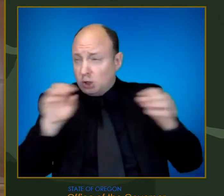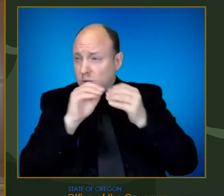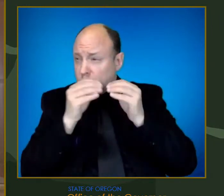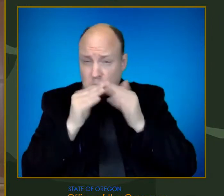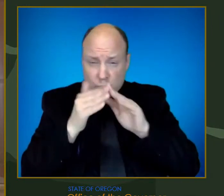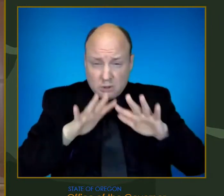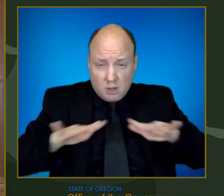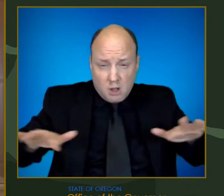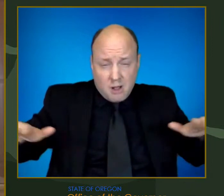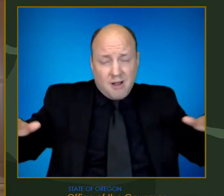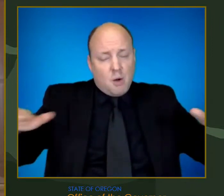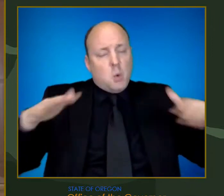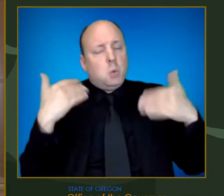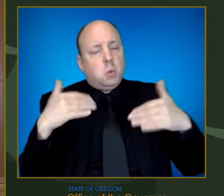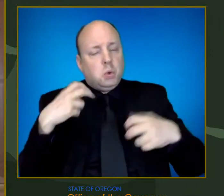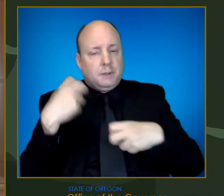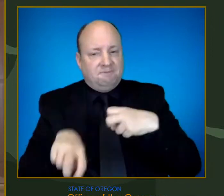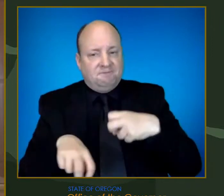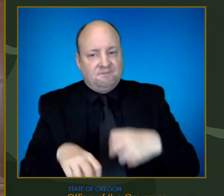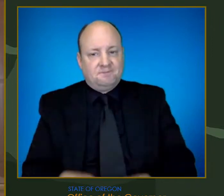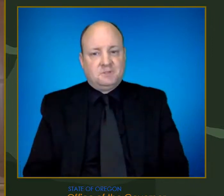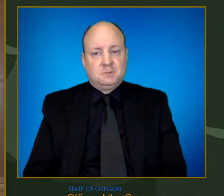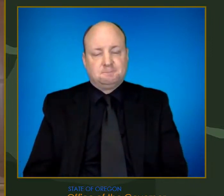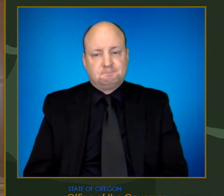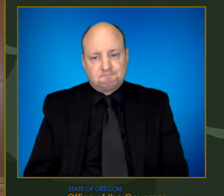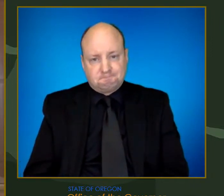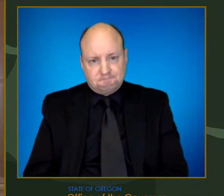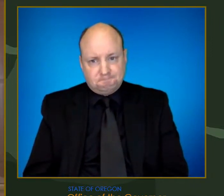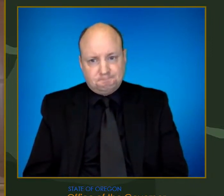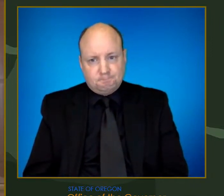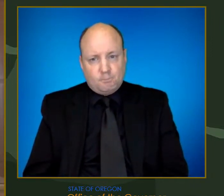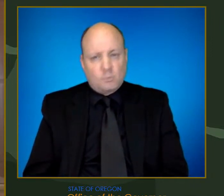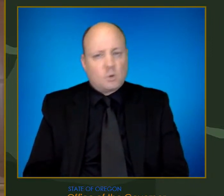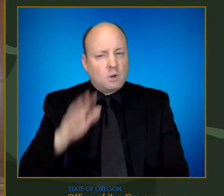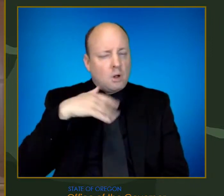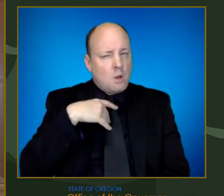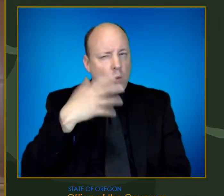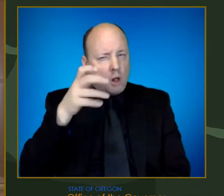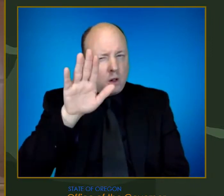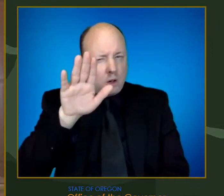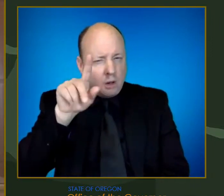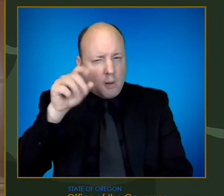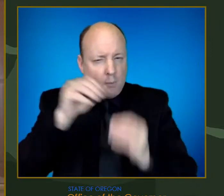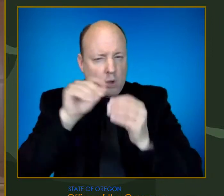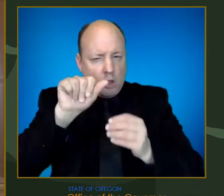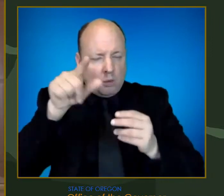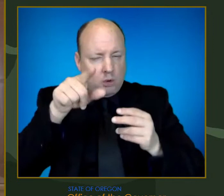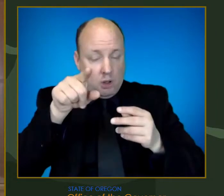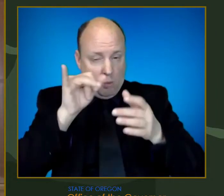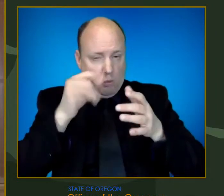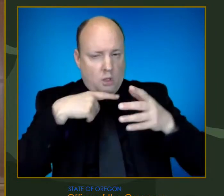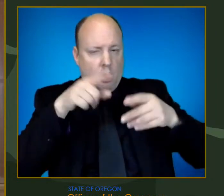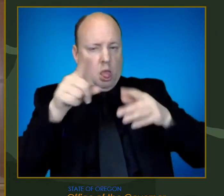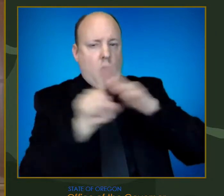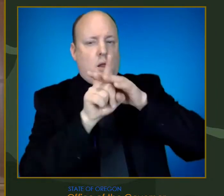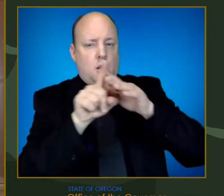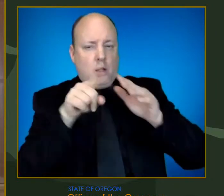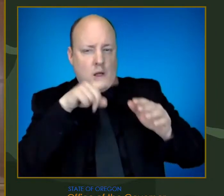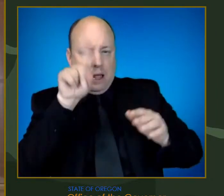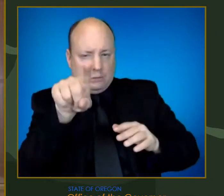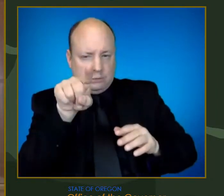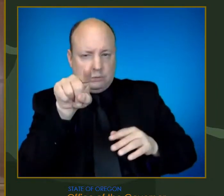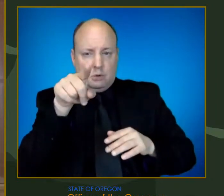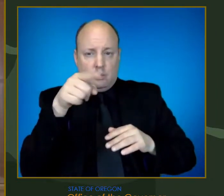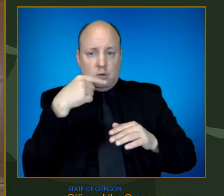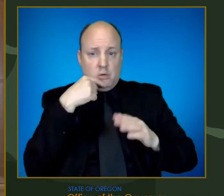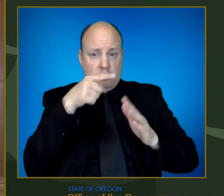Okay, but just to follow up, you're saying that at this time you are not planning to issue a mandate requiring full-time 5 days a